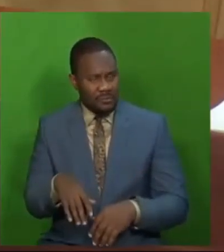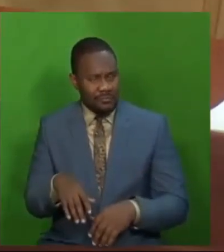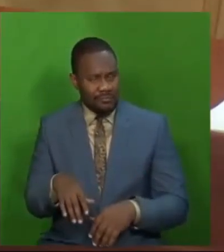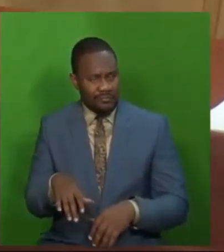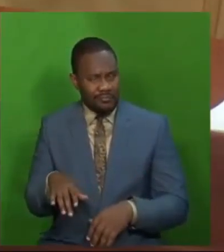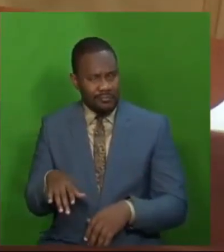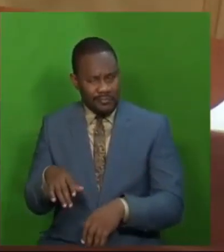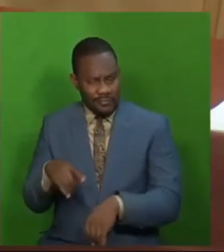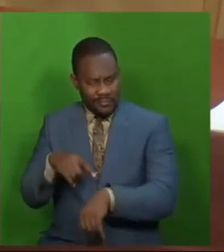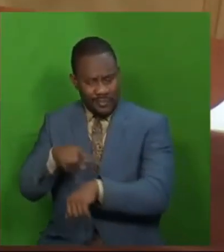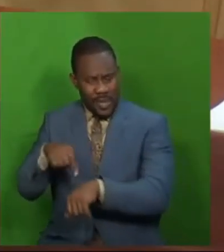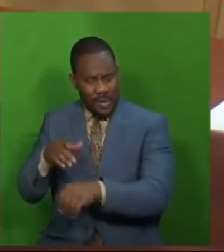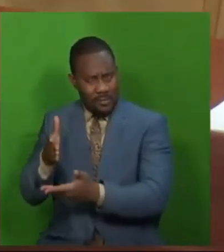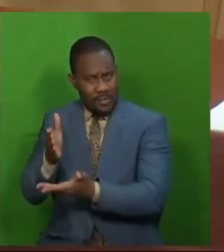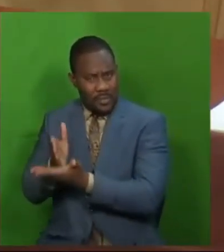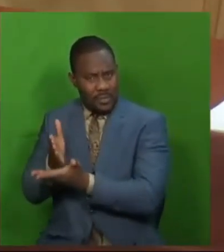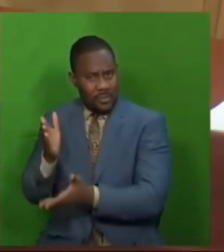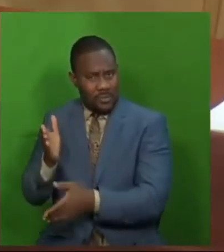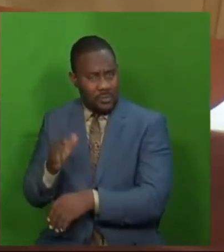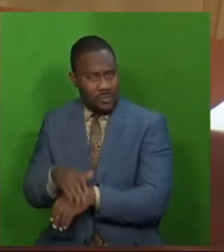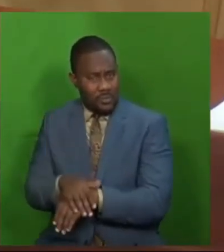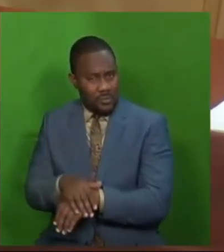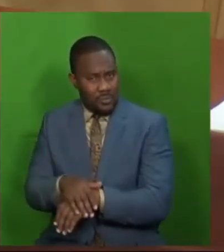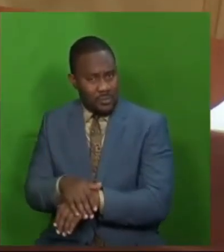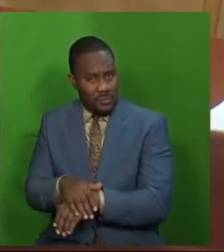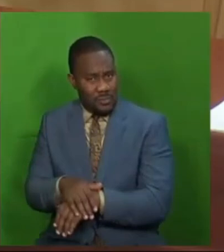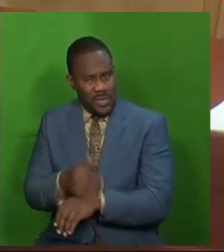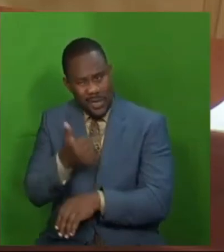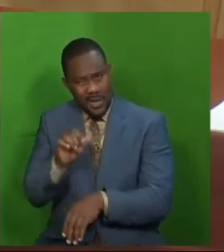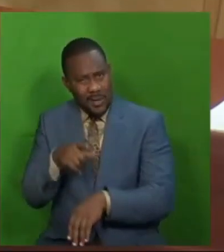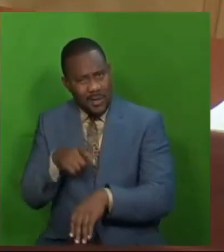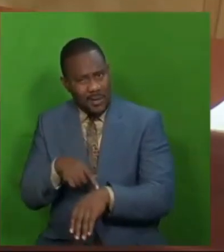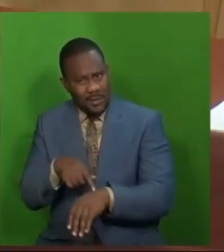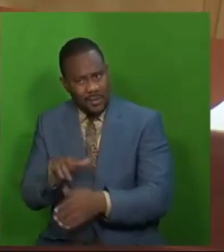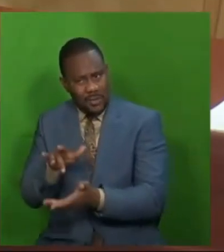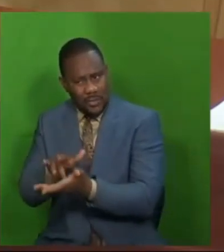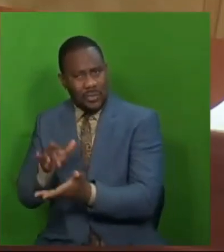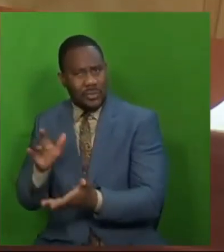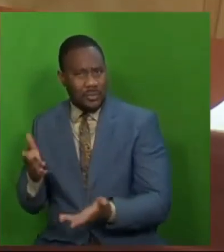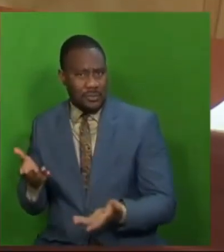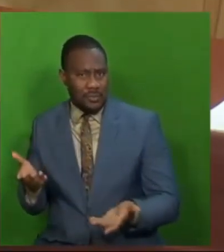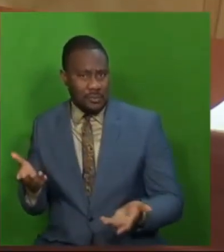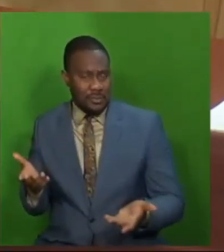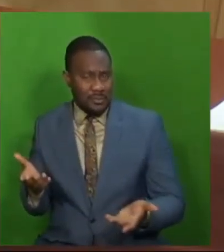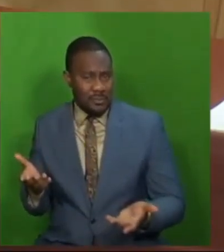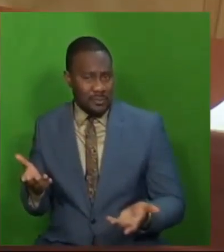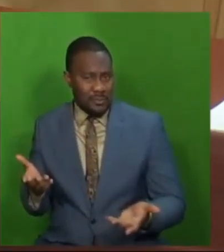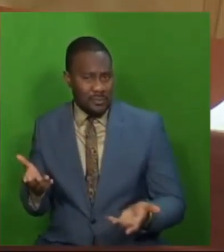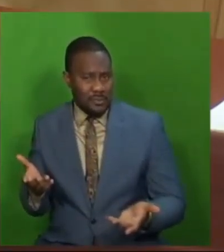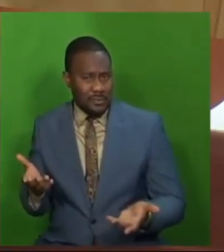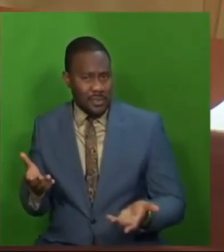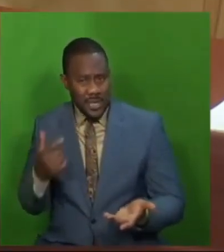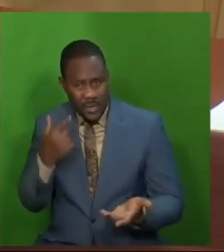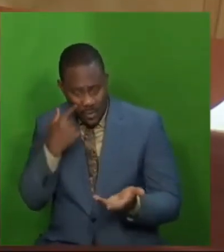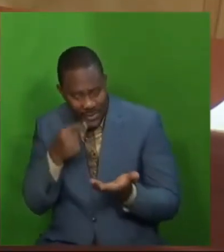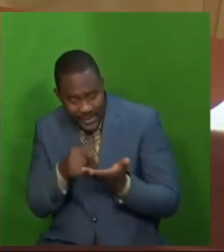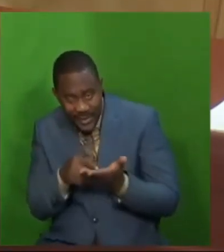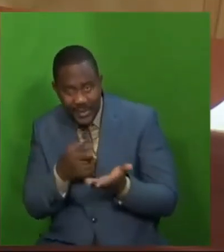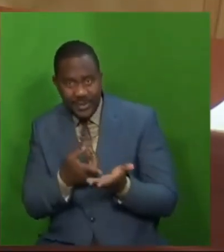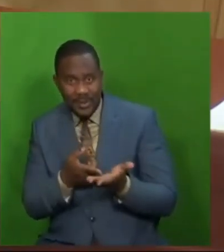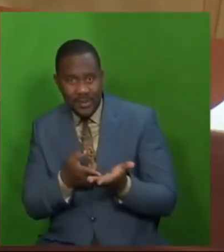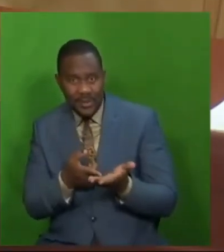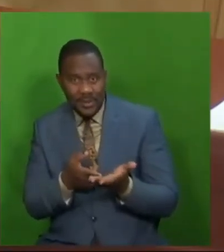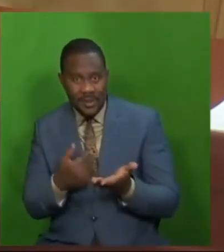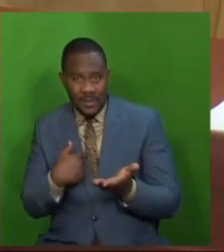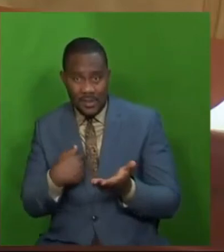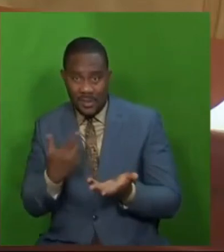it's 26:24. Anytime there's any interruption, you stop it. And we look at it. I was just saying that